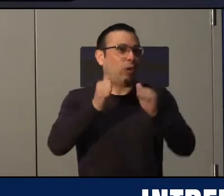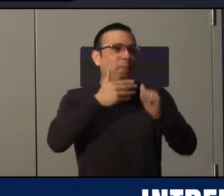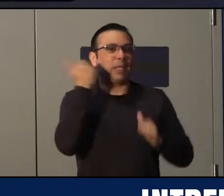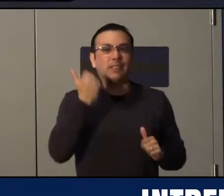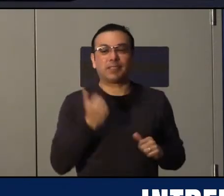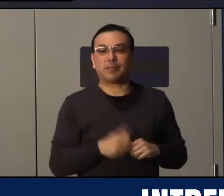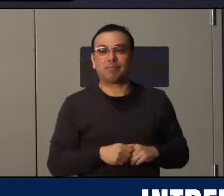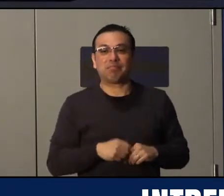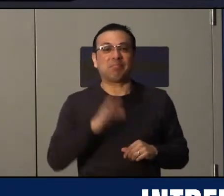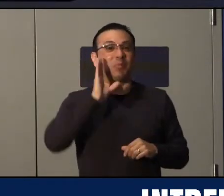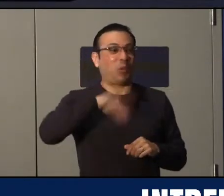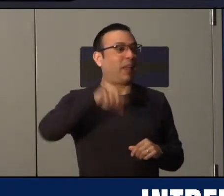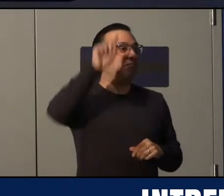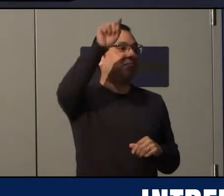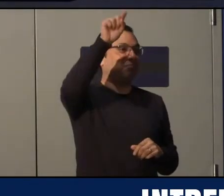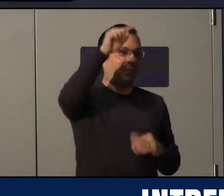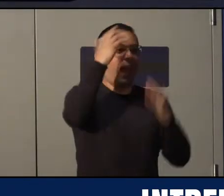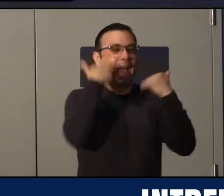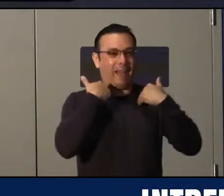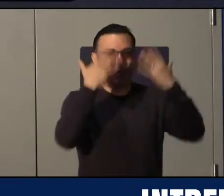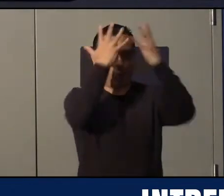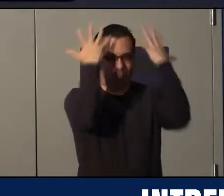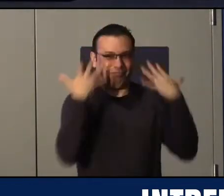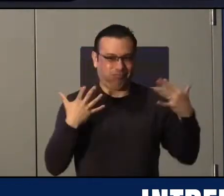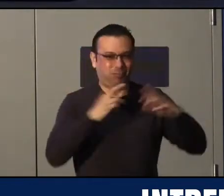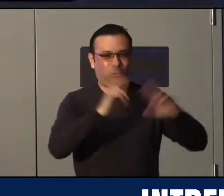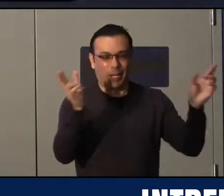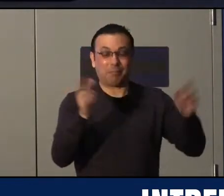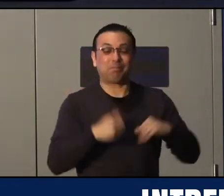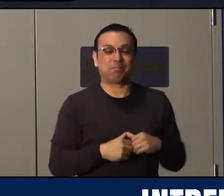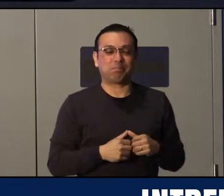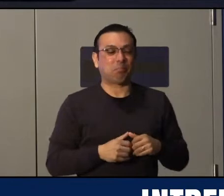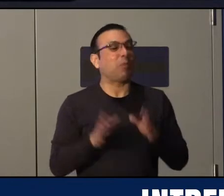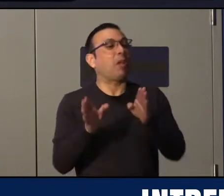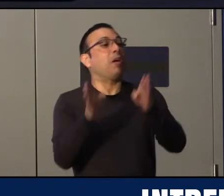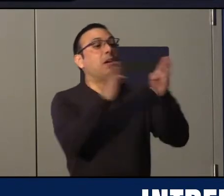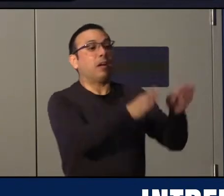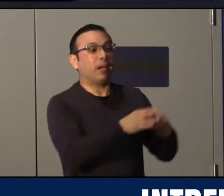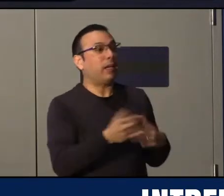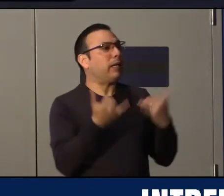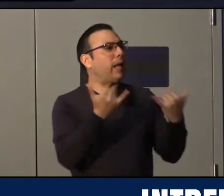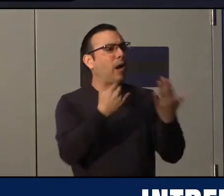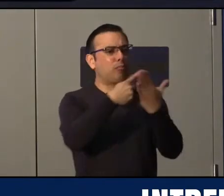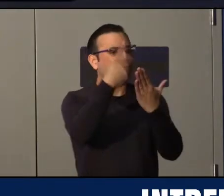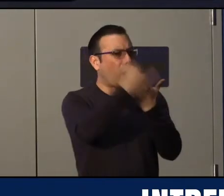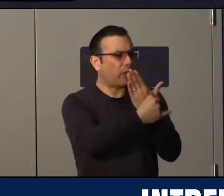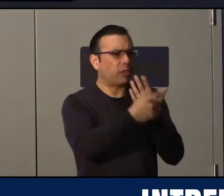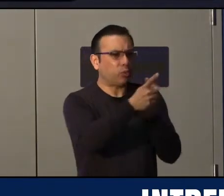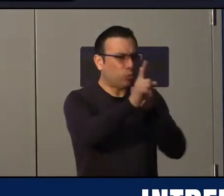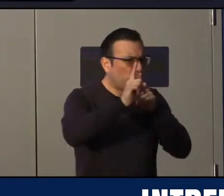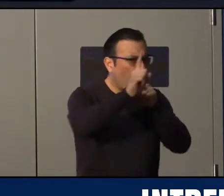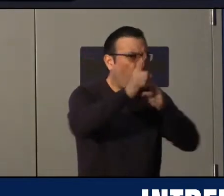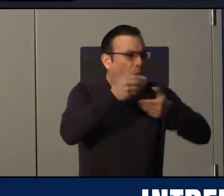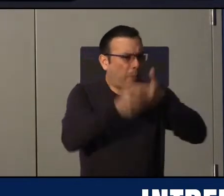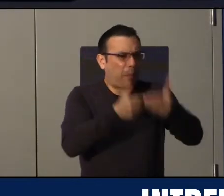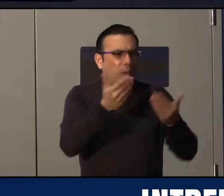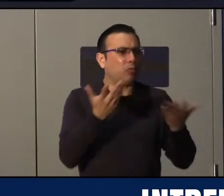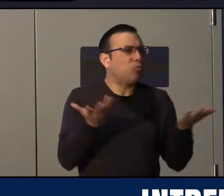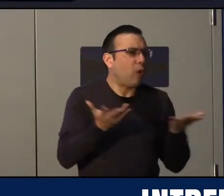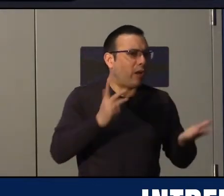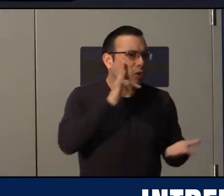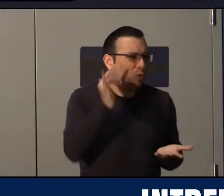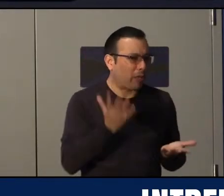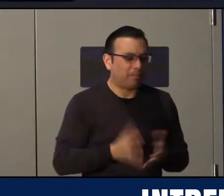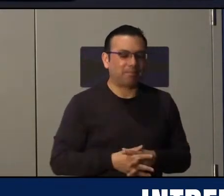beyond. Make sure you check that out. Okay. Sian, what do you got going? What's your current projects and well, I've got two really